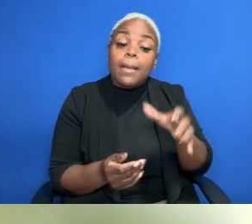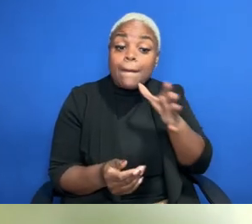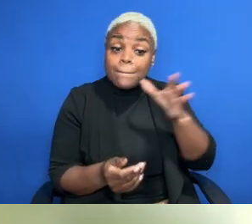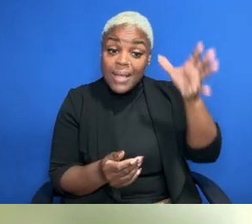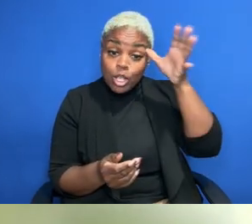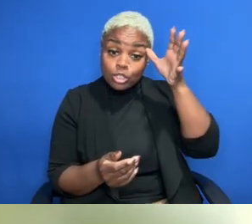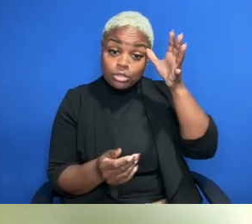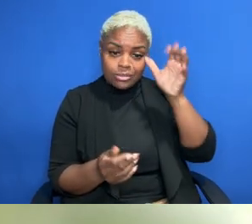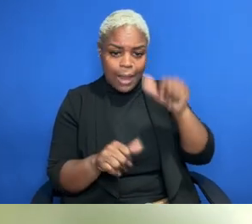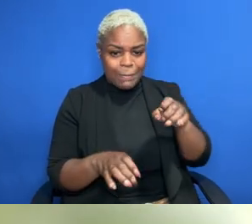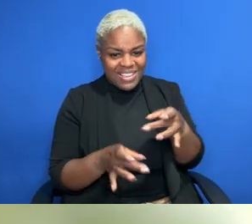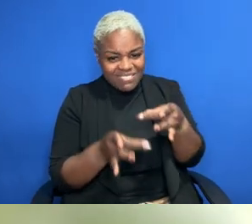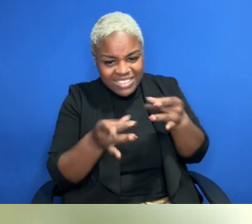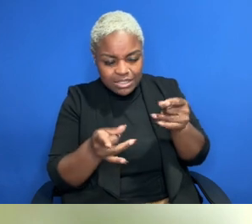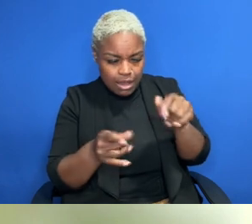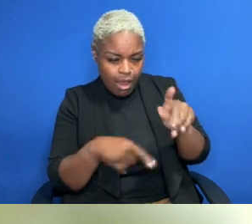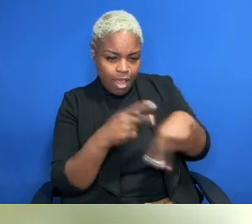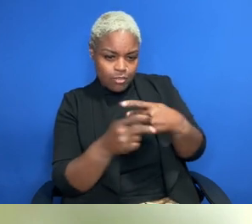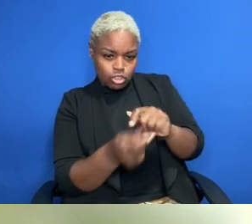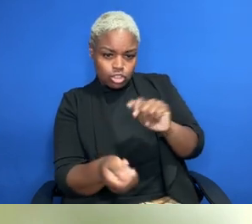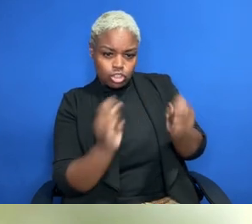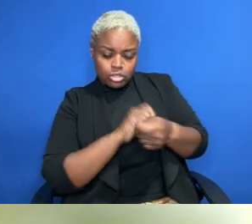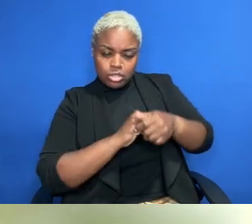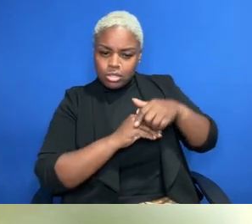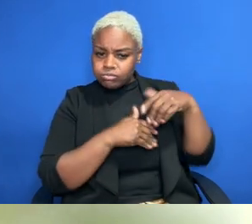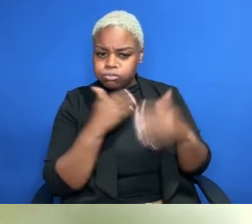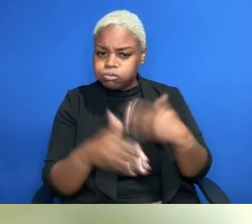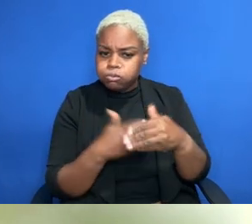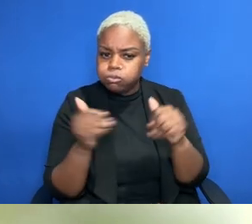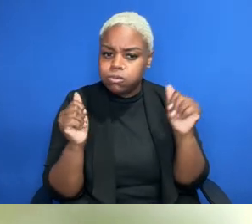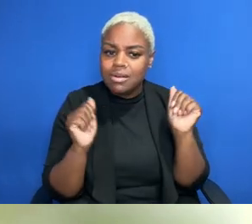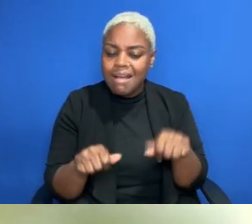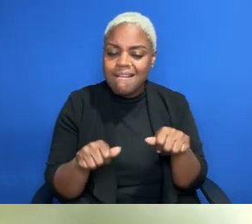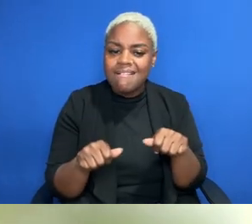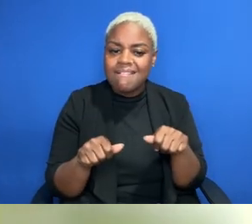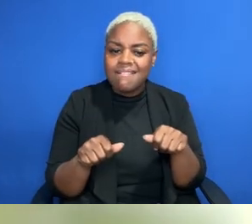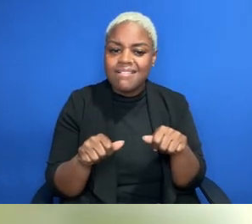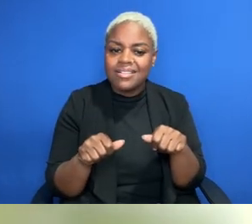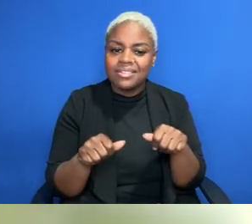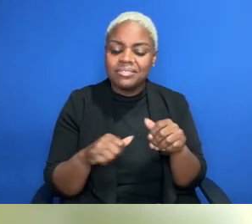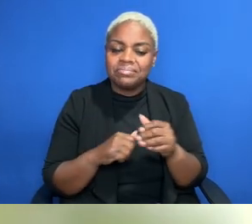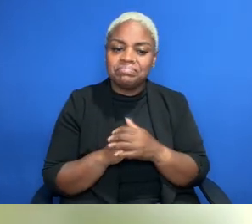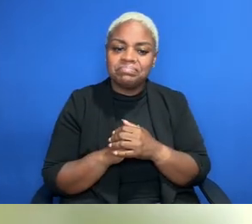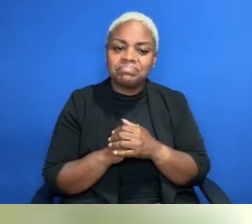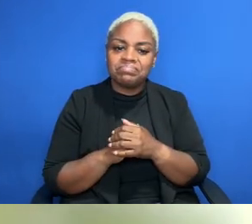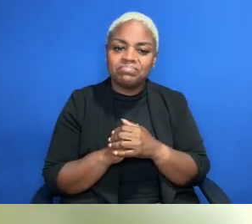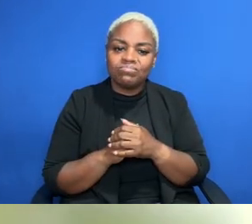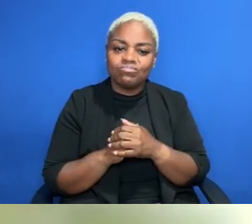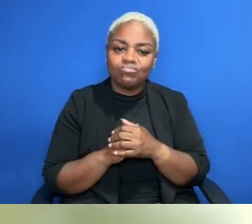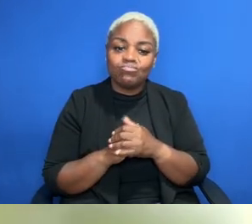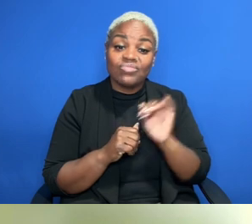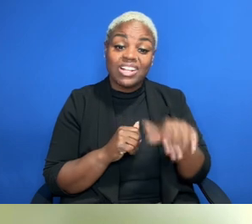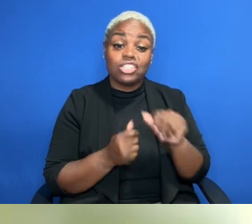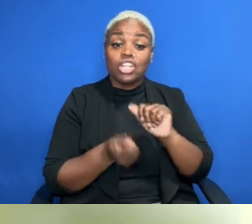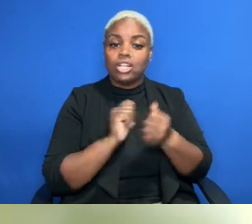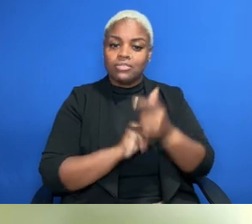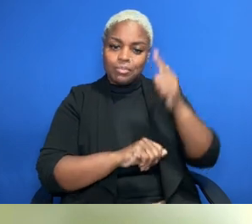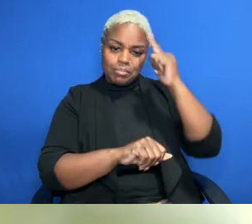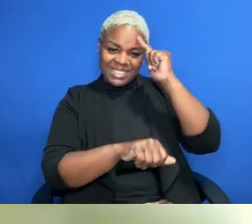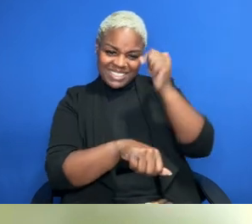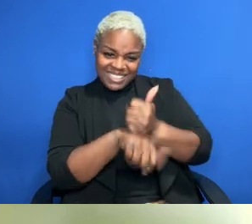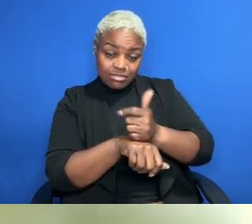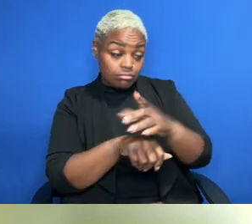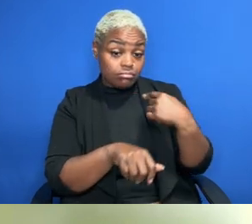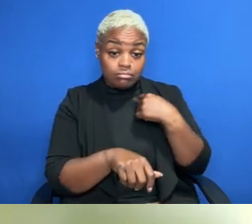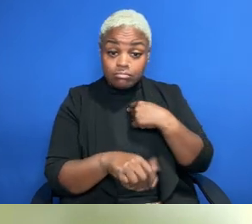think parents can be effective in this kind of change and the change